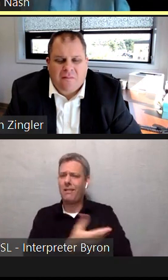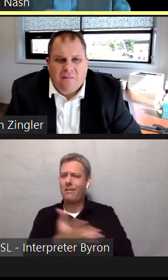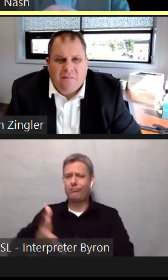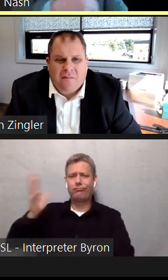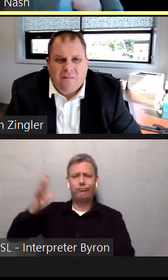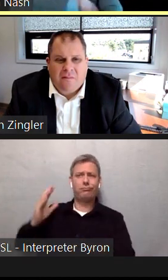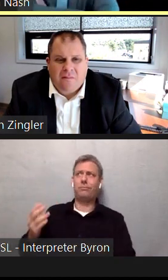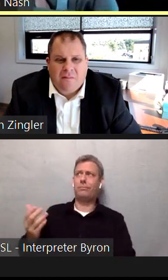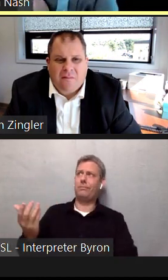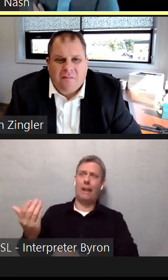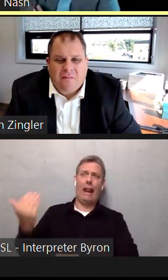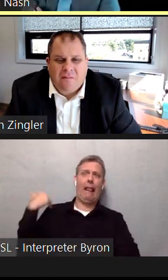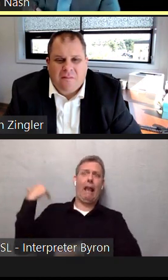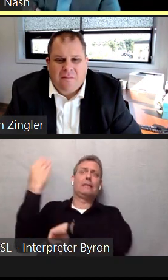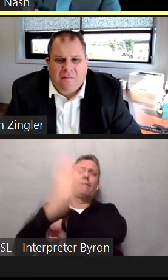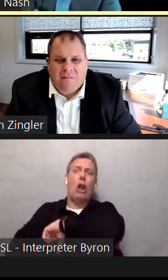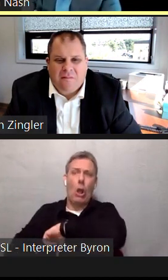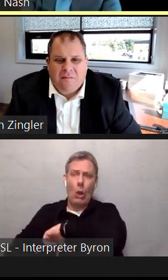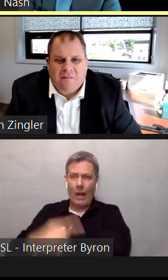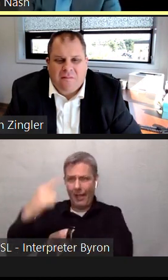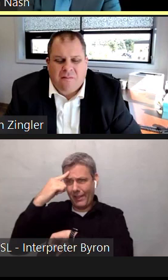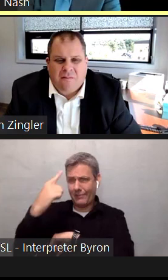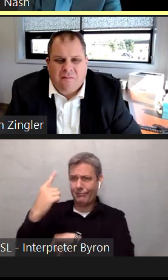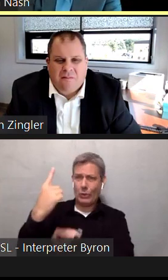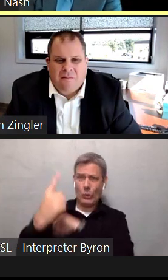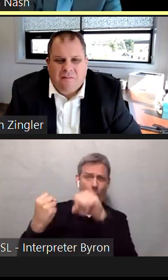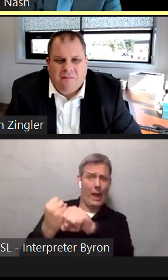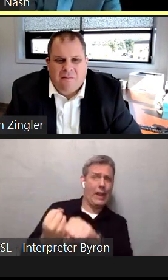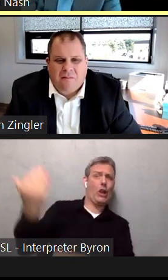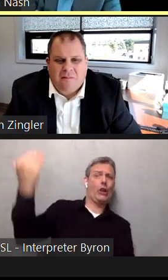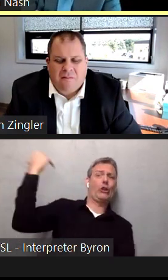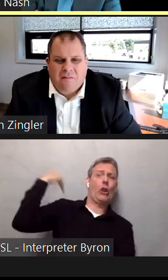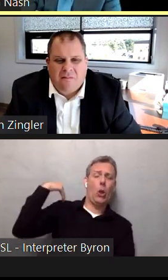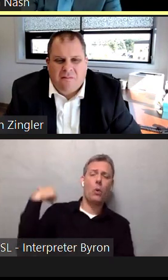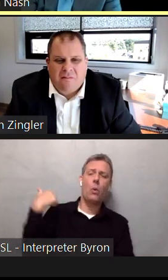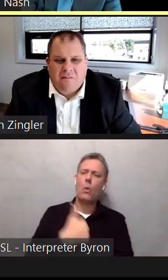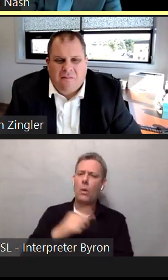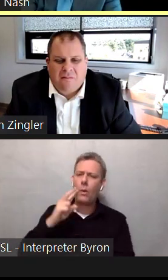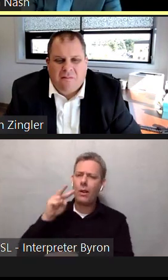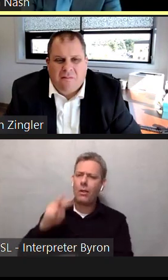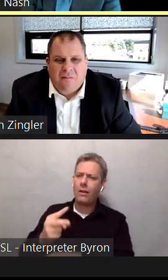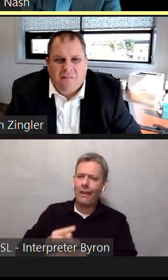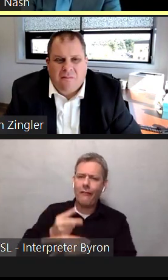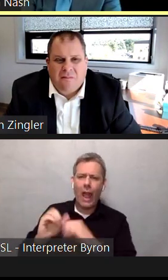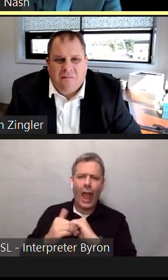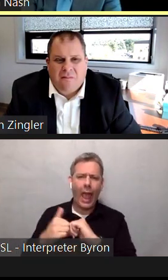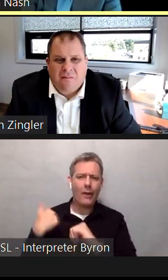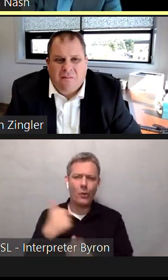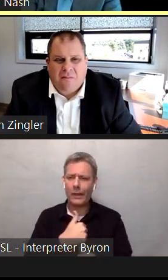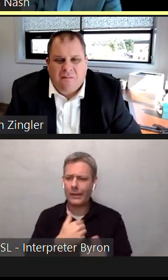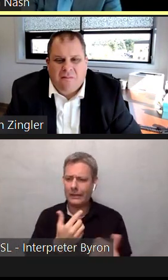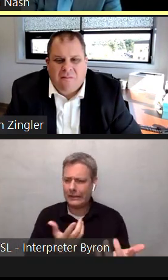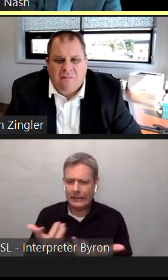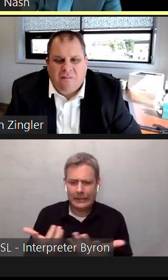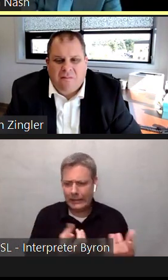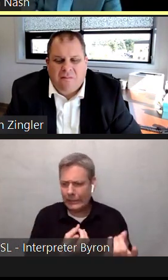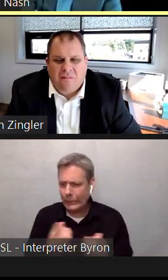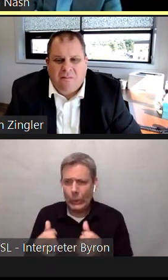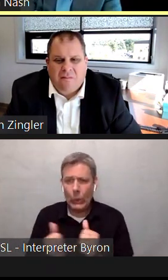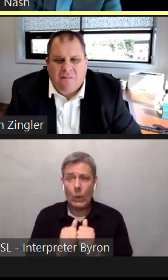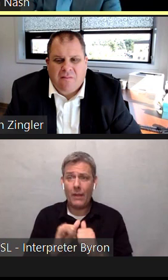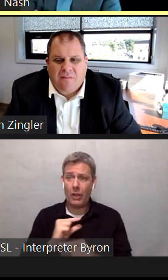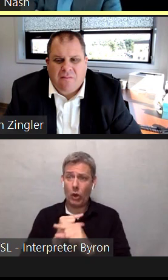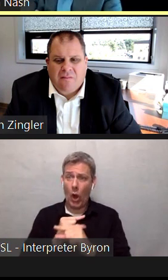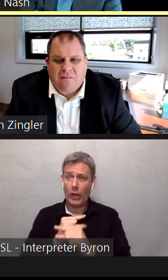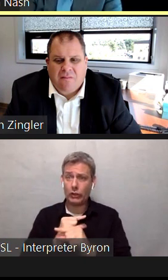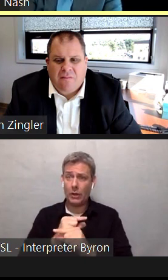a year ago, we began looking very carefully on how do we deal with this, particularly in our guardianship program.